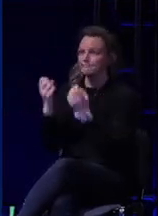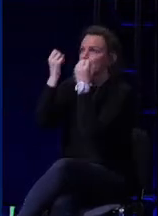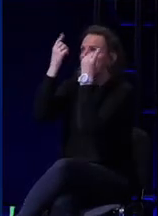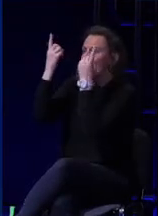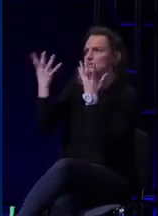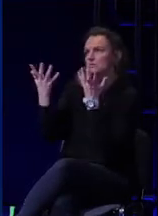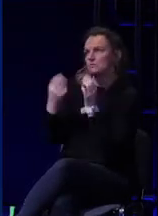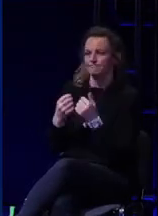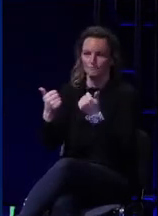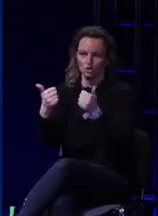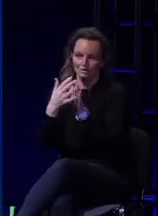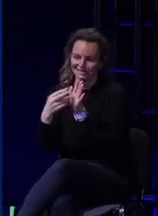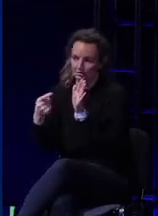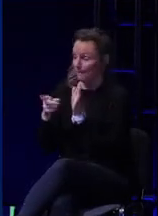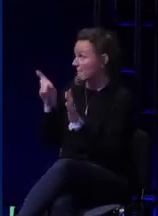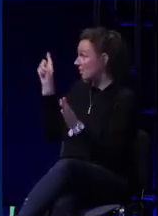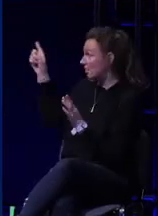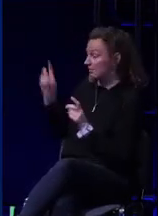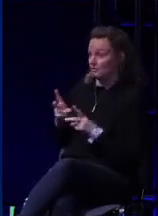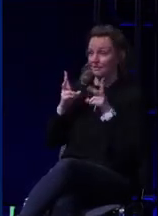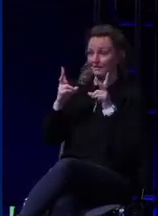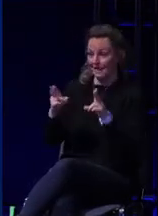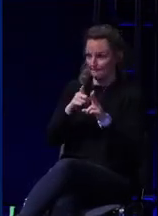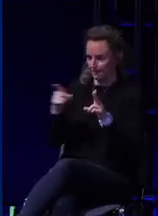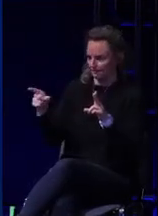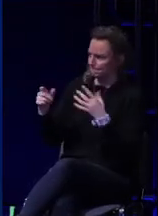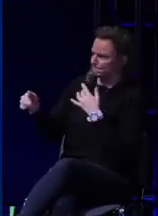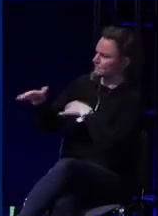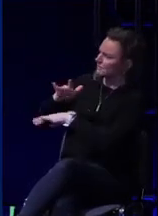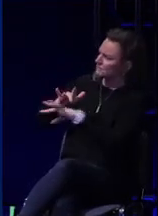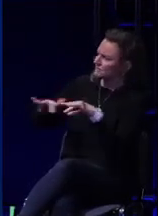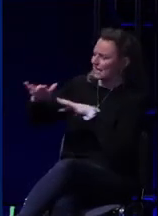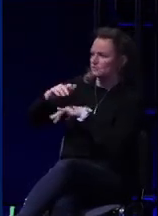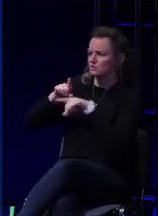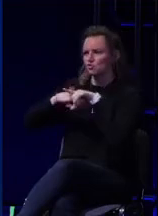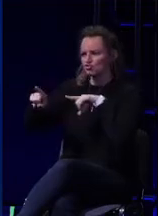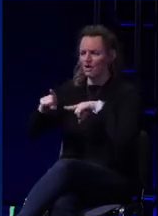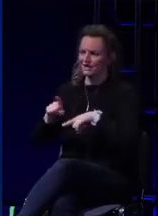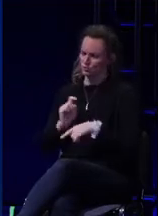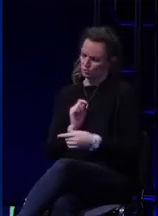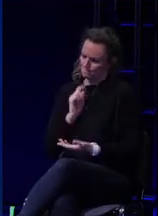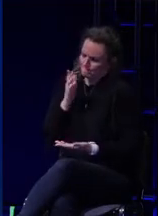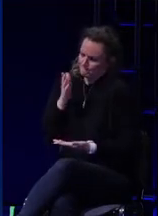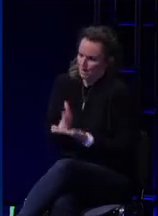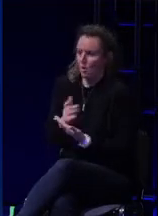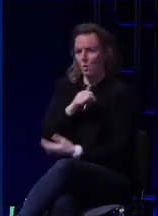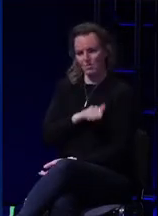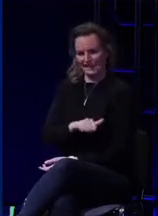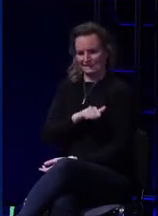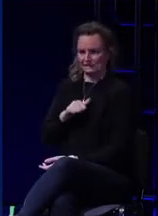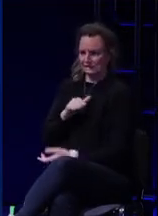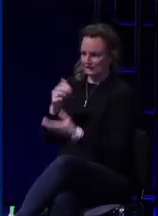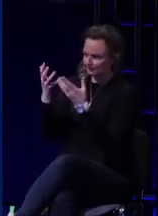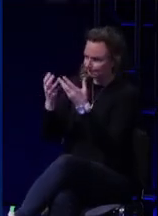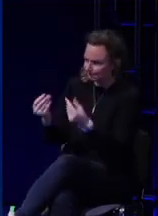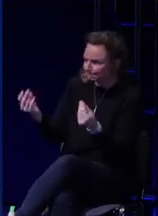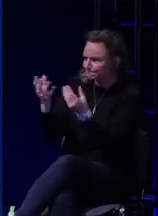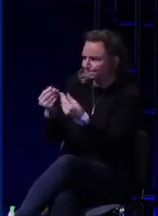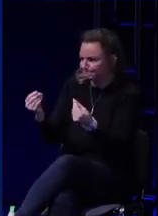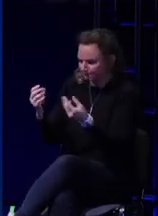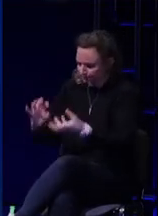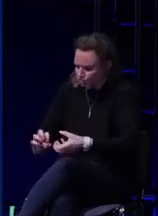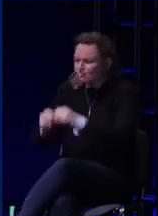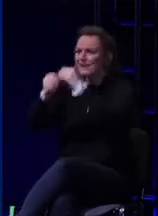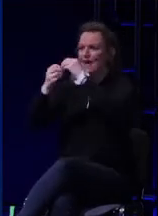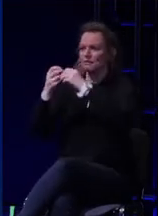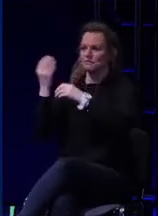good example here in the clip, is that sense that you're trying to authenticate something. And by doing that, it